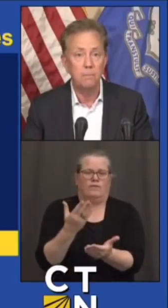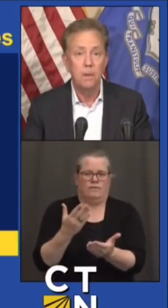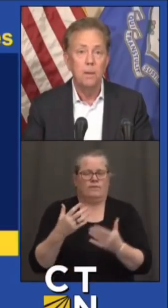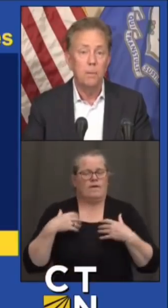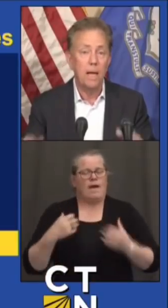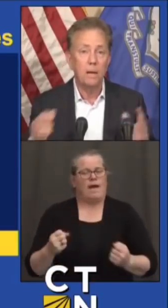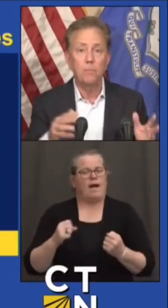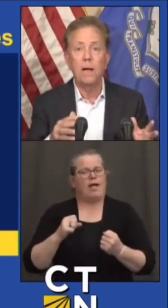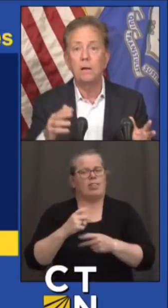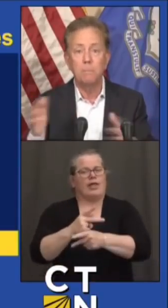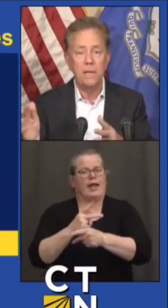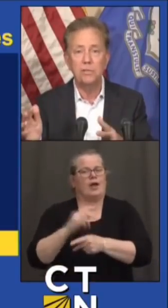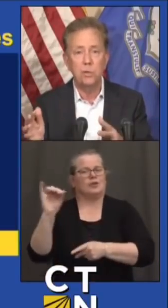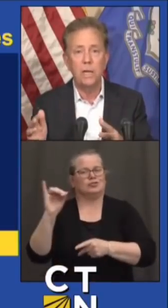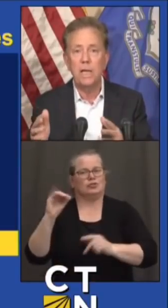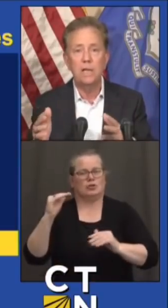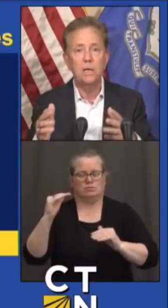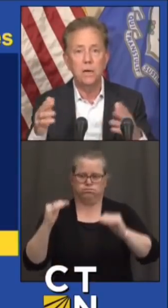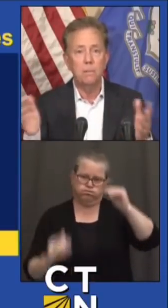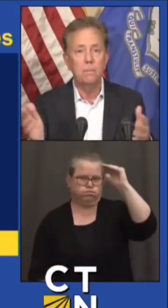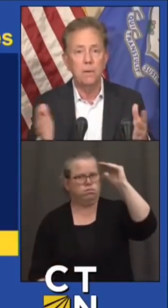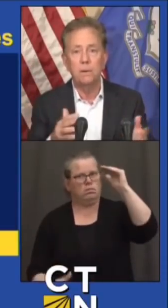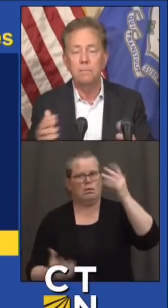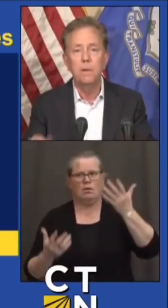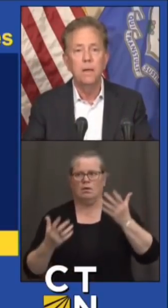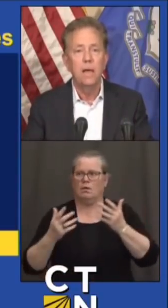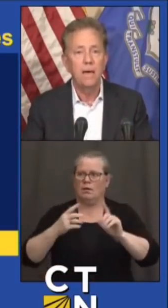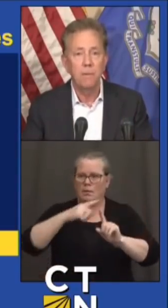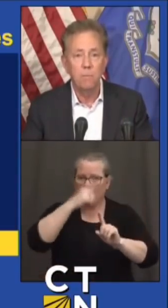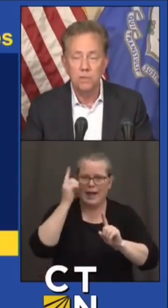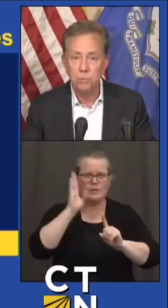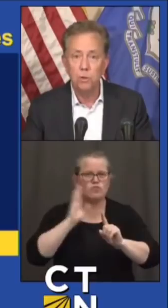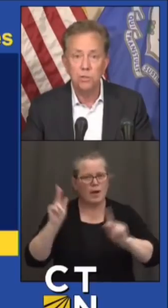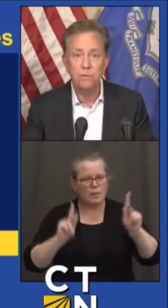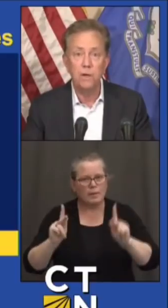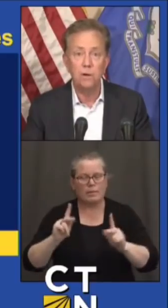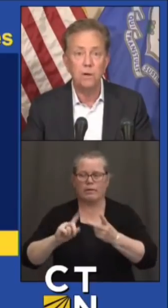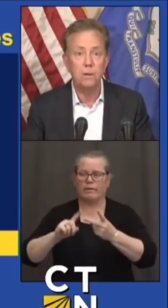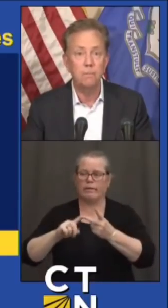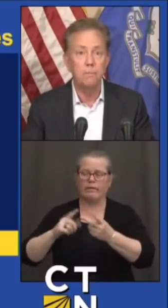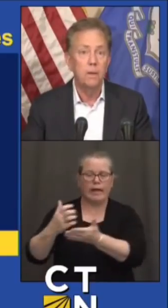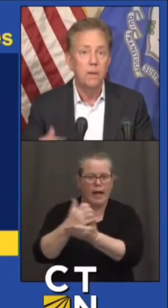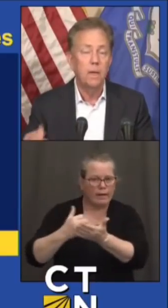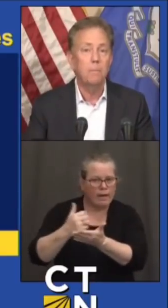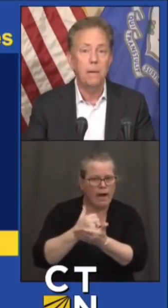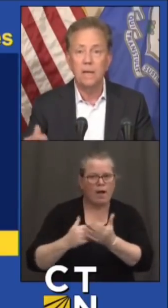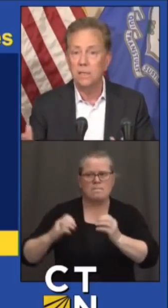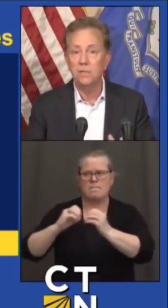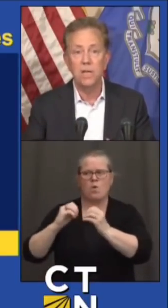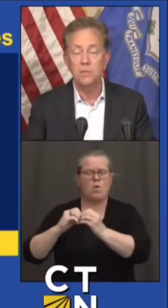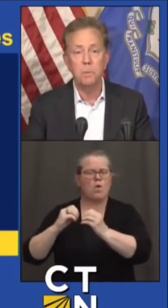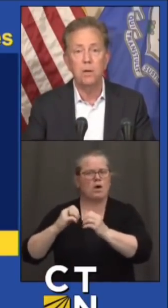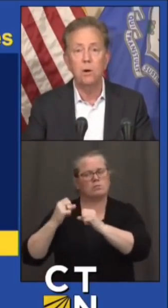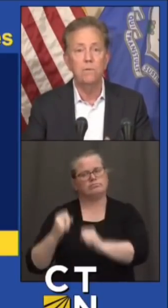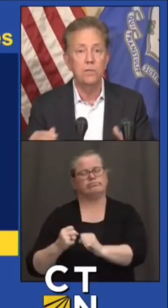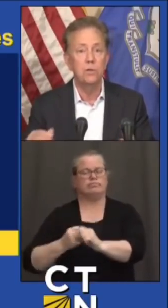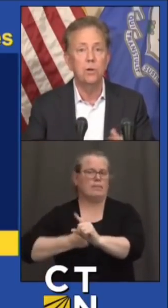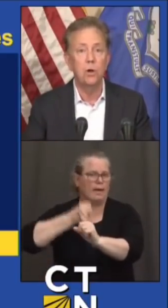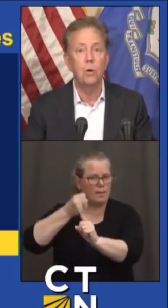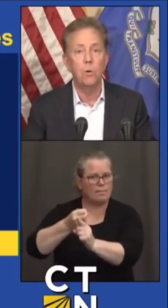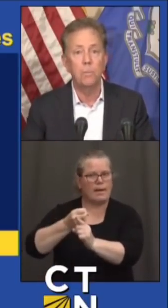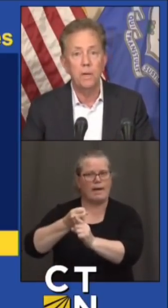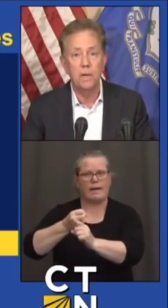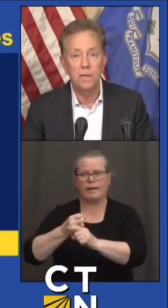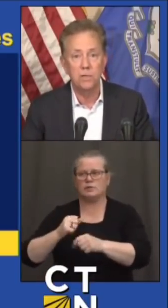people, black and brown, based on income, having much more severe impact, in this case by COVID,